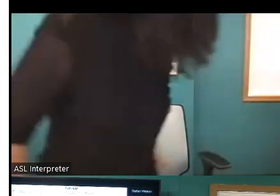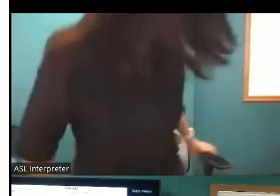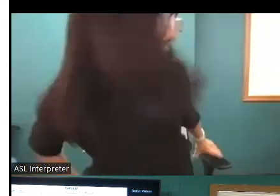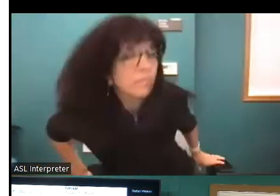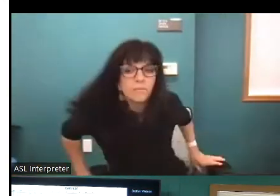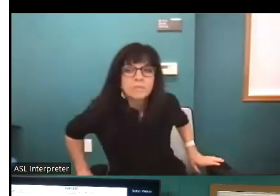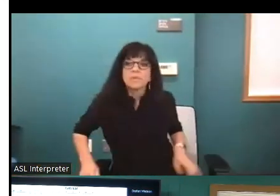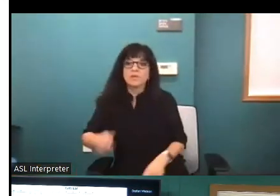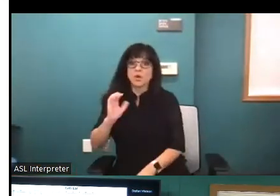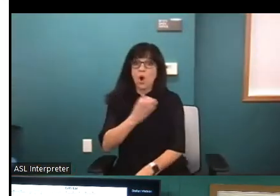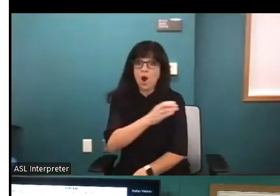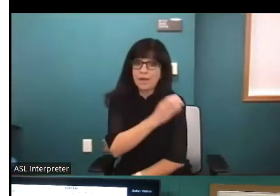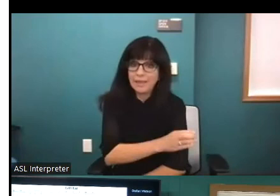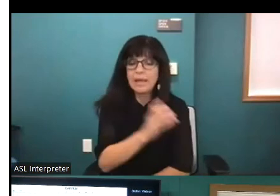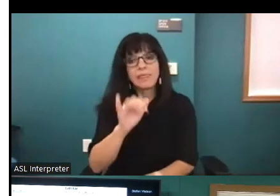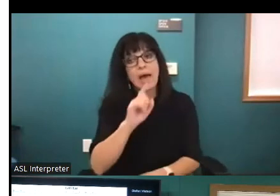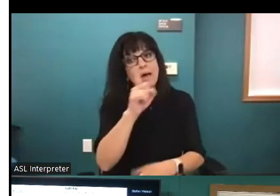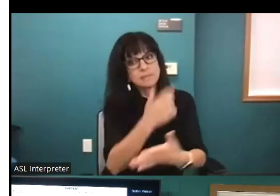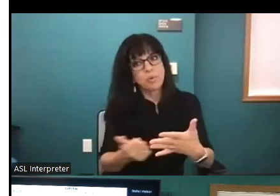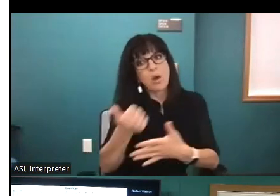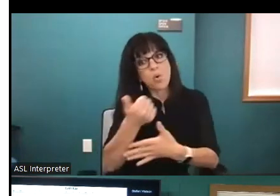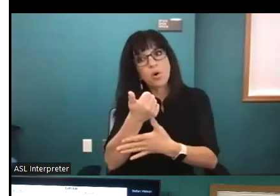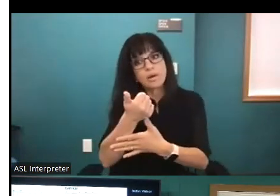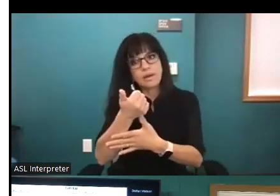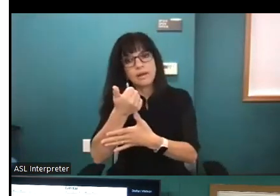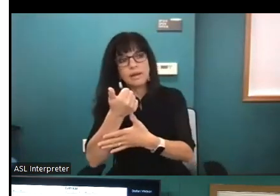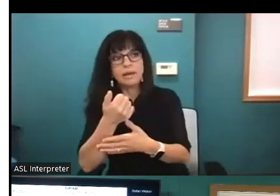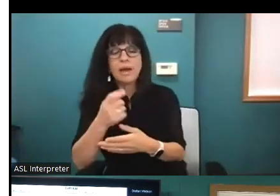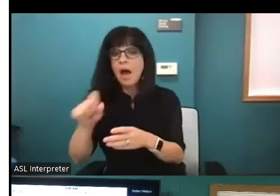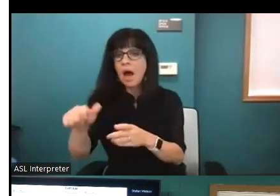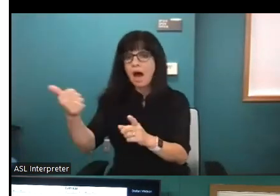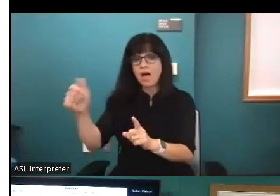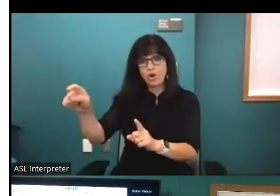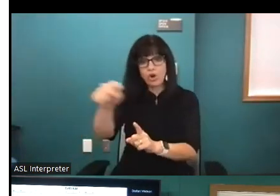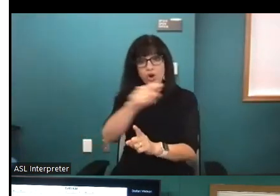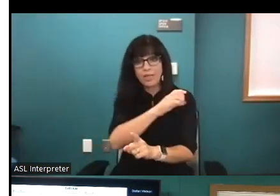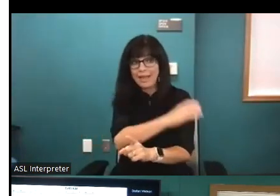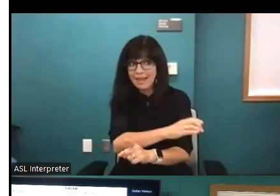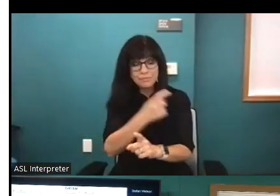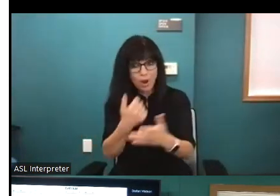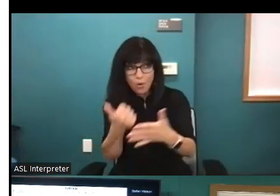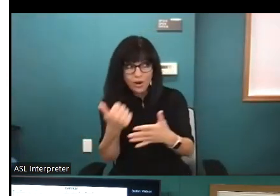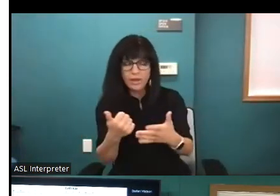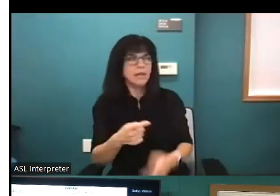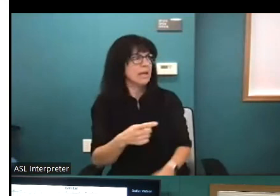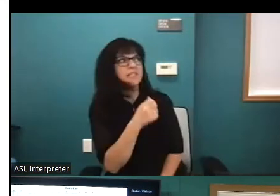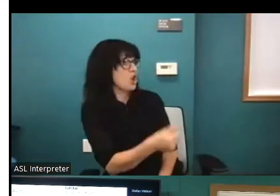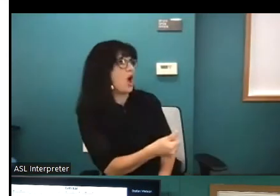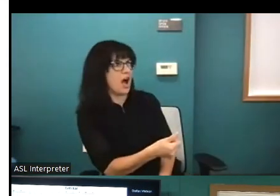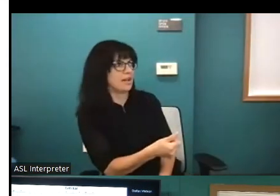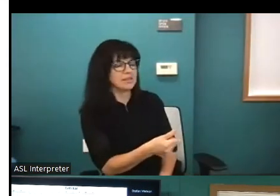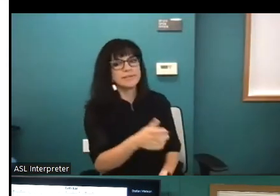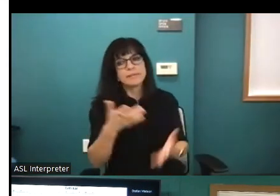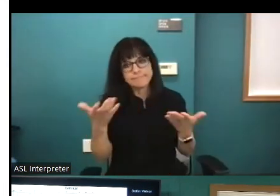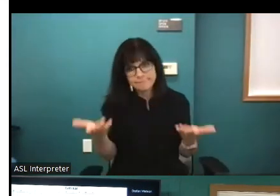priority. We really, really, really sure. pay attention to that. And I don't know that that's the case with all clinics, It isn't. but, but